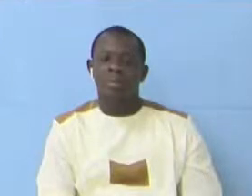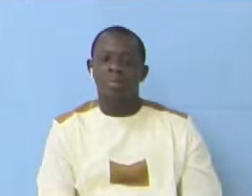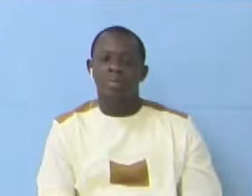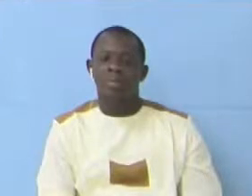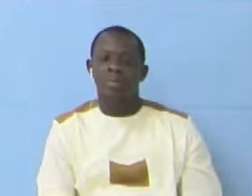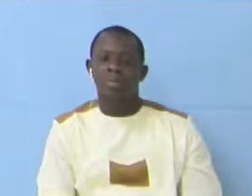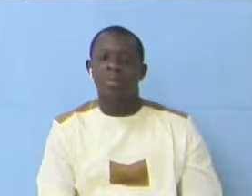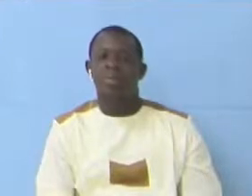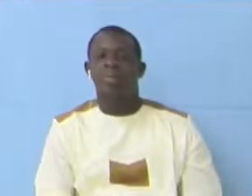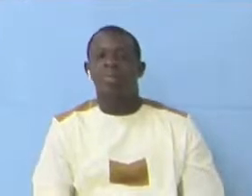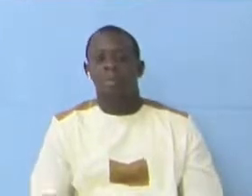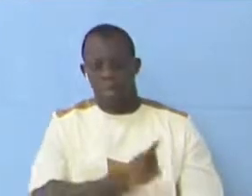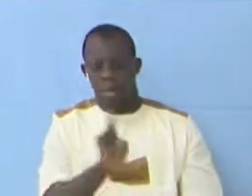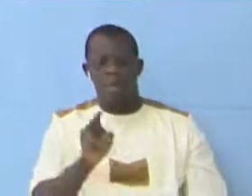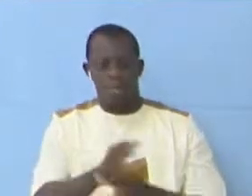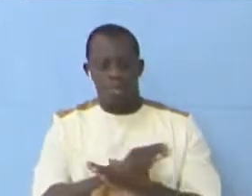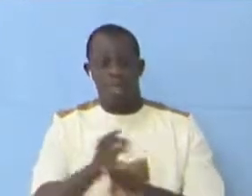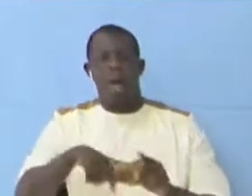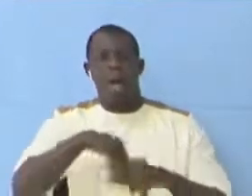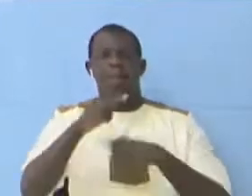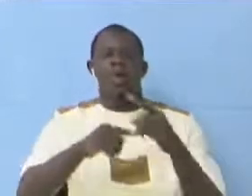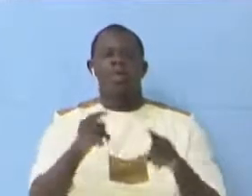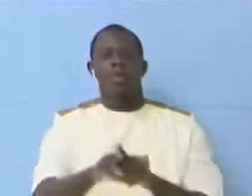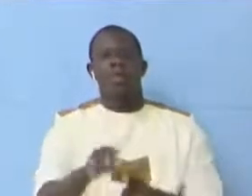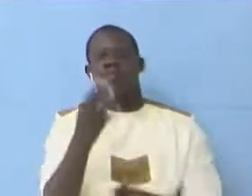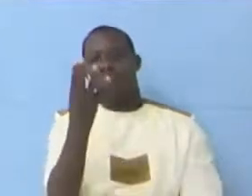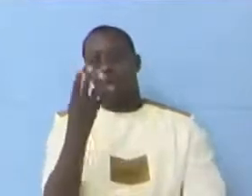about 4 brought in around the same time.